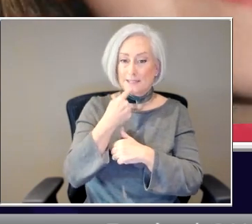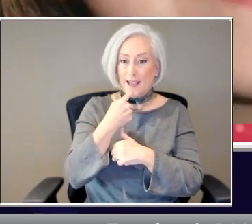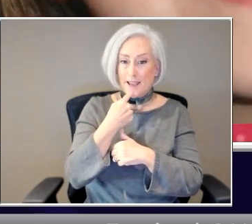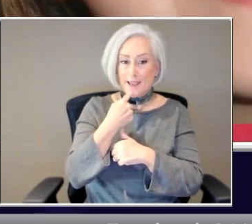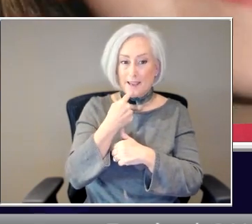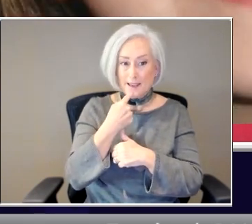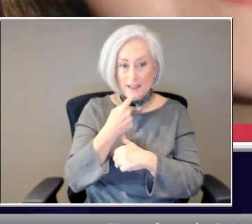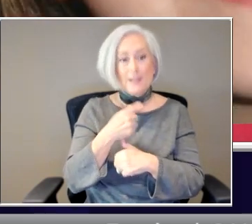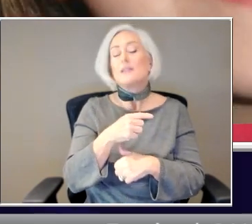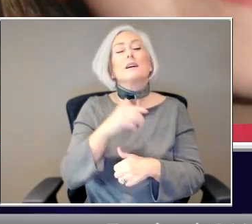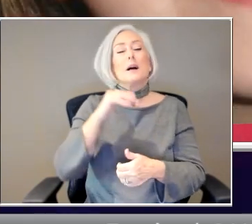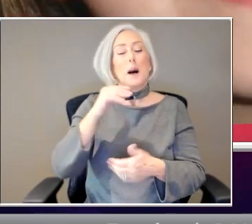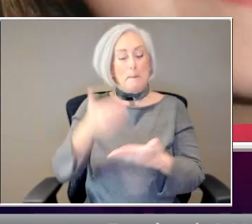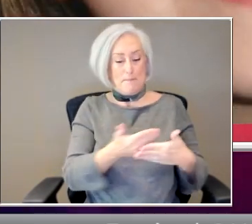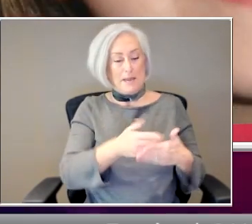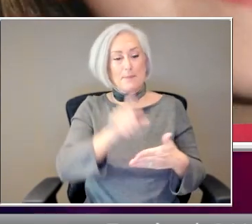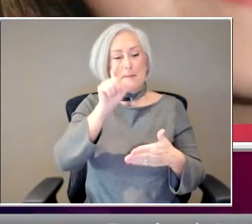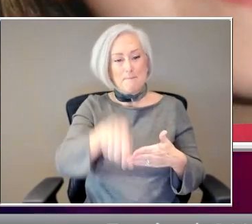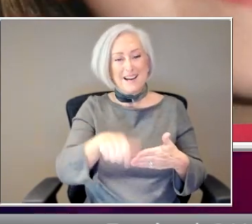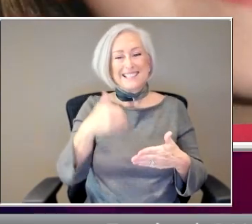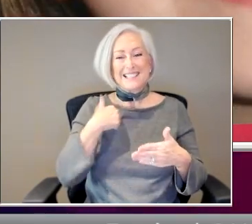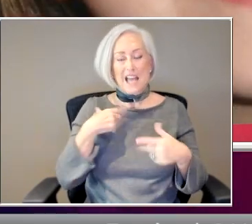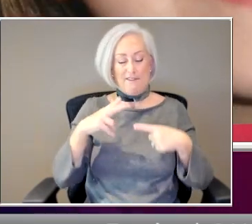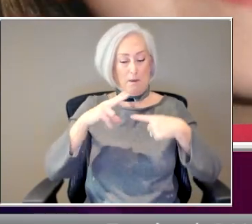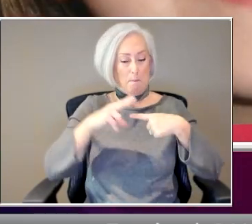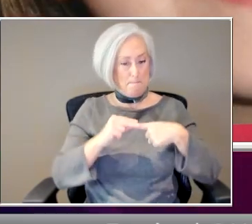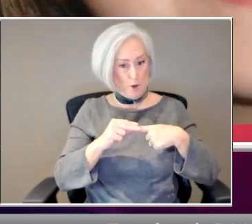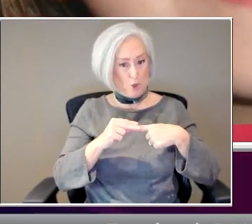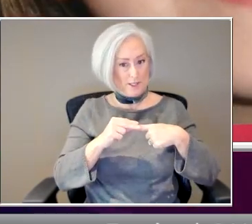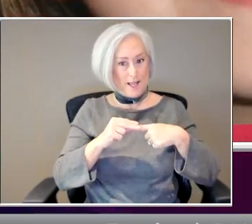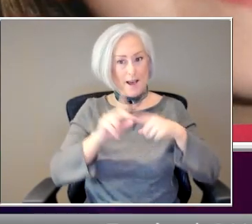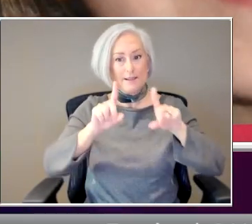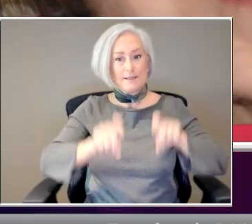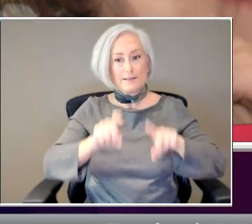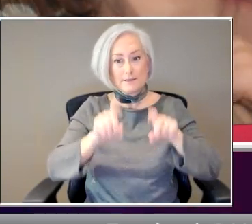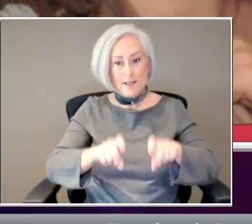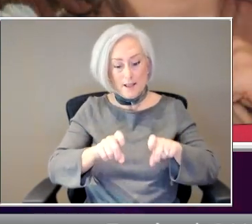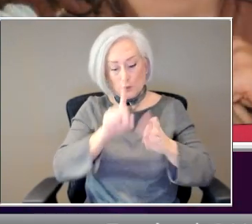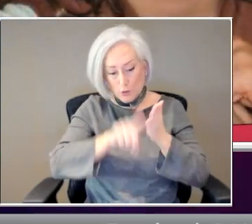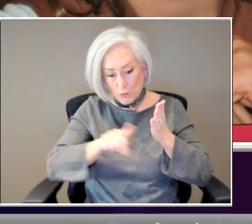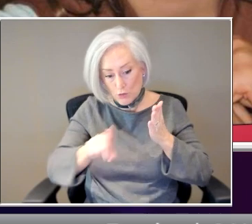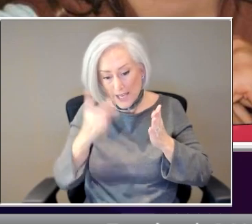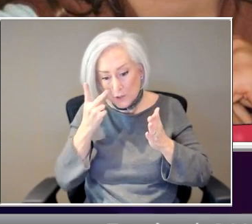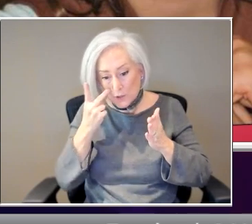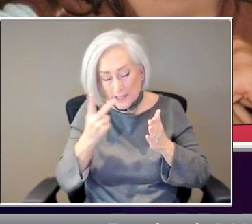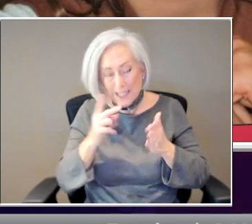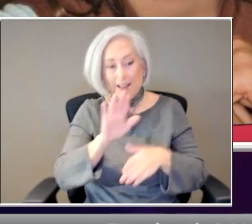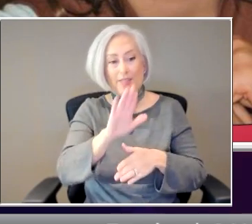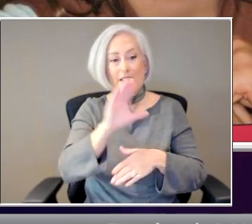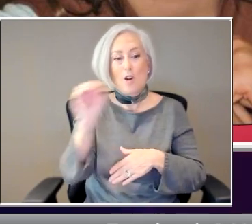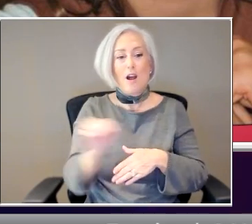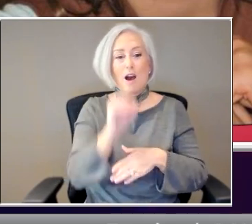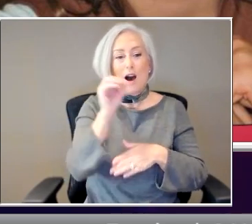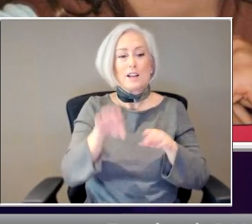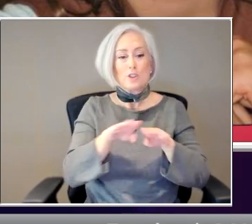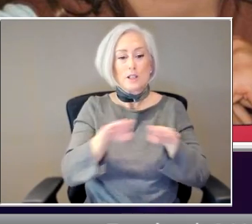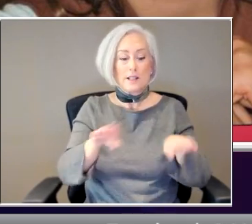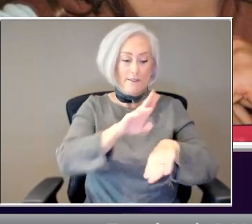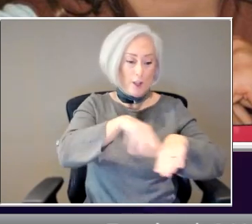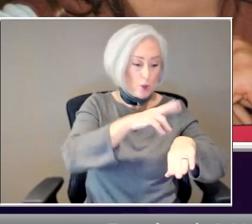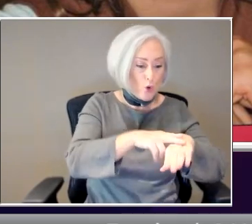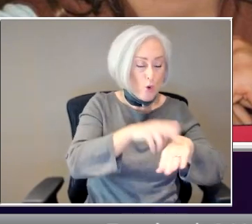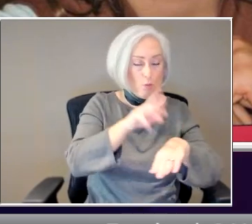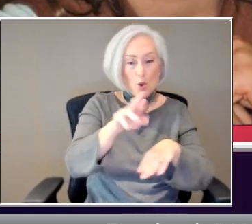put on before they leave the hospital to check, is your oxygen level normal or not? So we pick up a lot of critical congenital